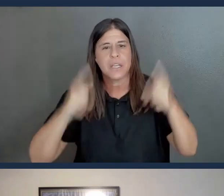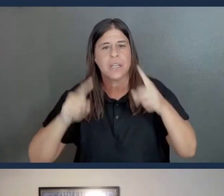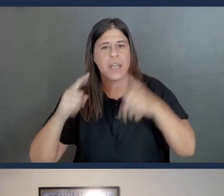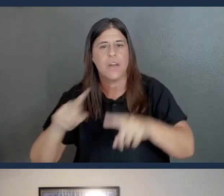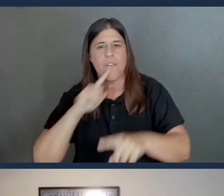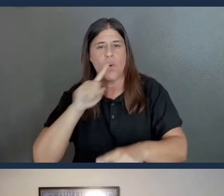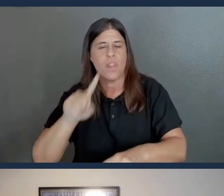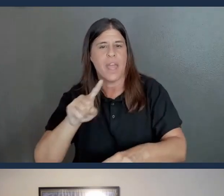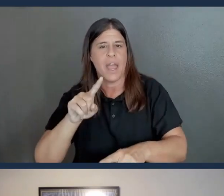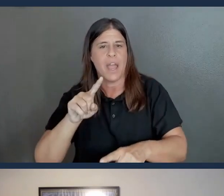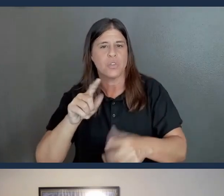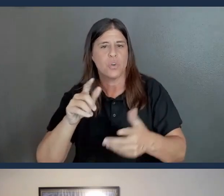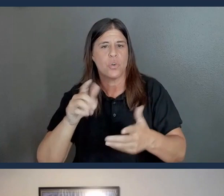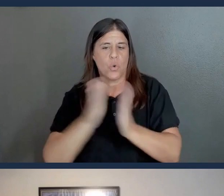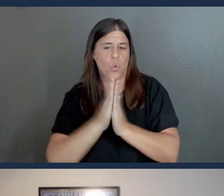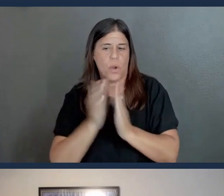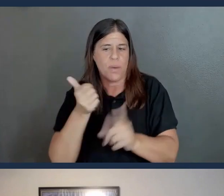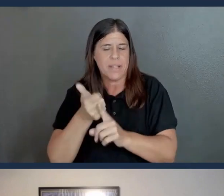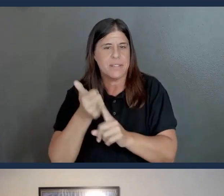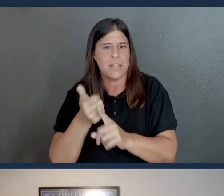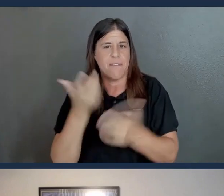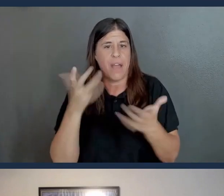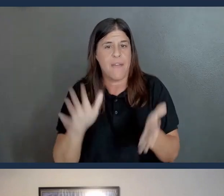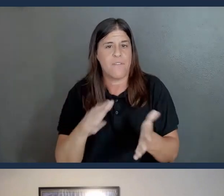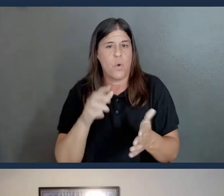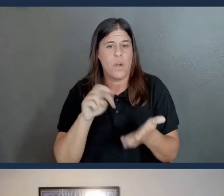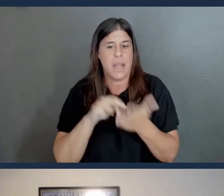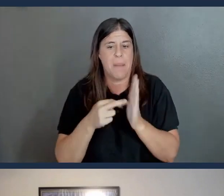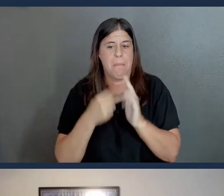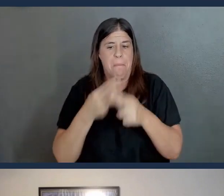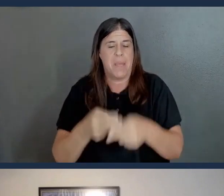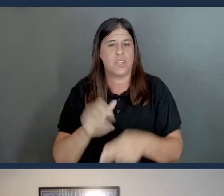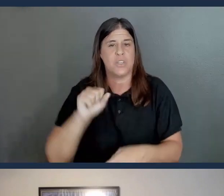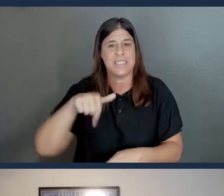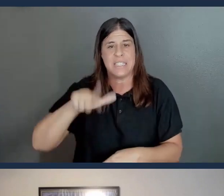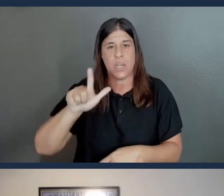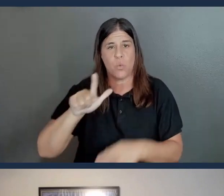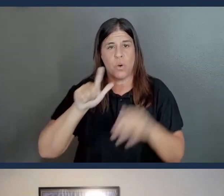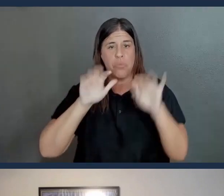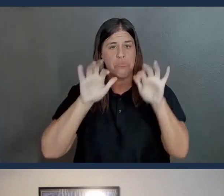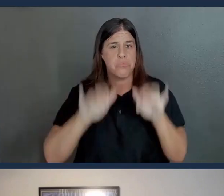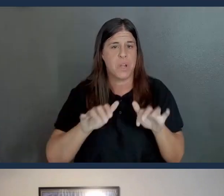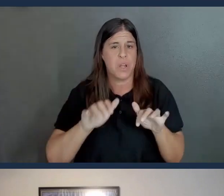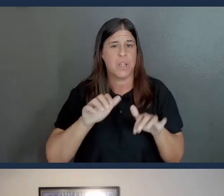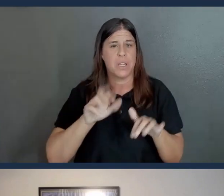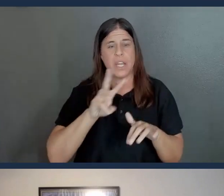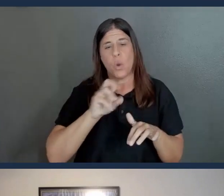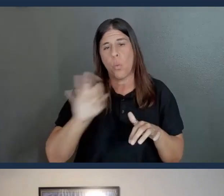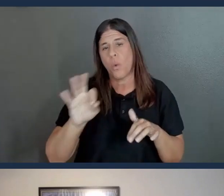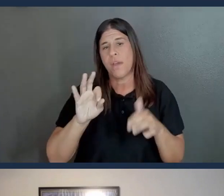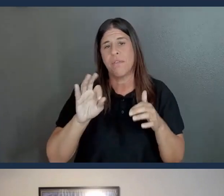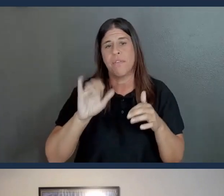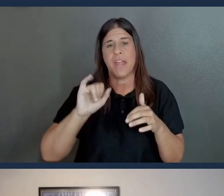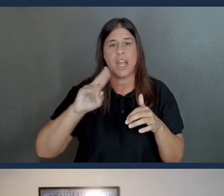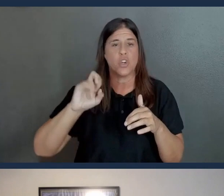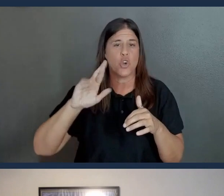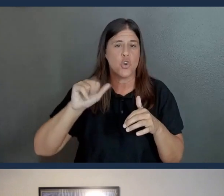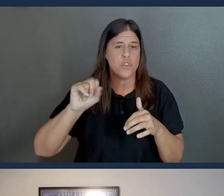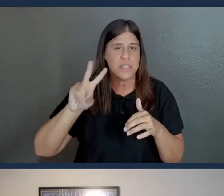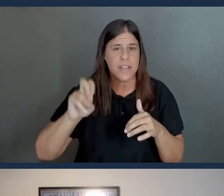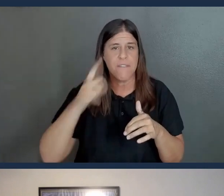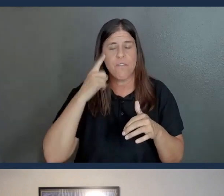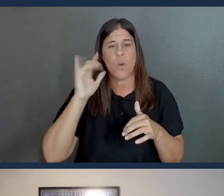actual in the query itself. As I kind of mentioned, in SQL, you're going to write some sort of with recursive query or some sort of CTE to